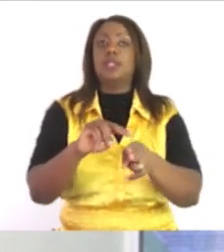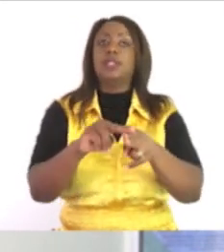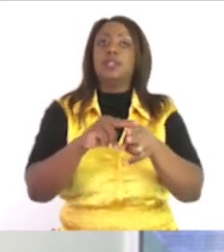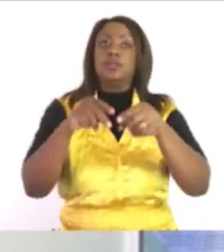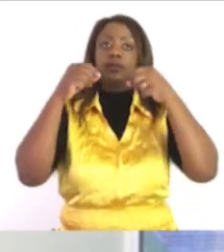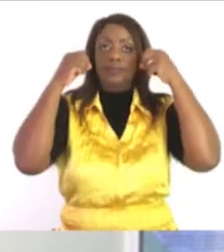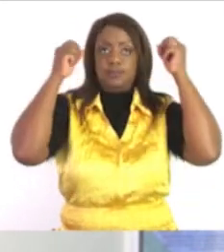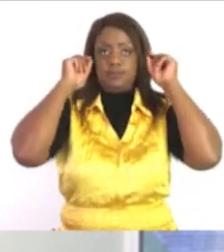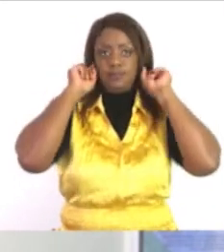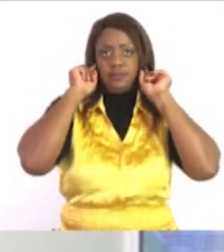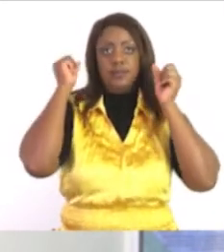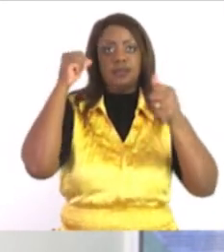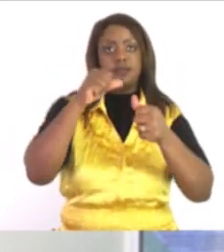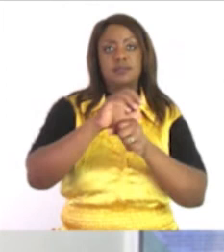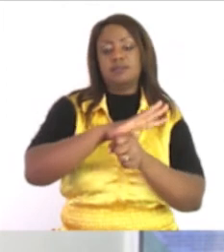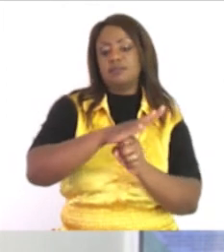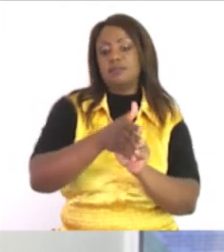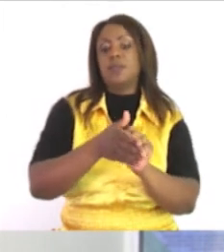home. Remember to